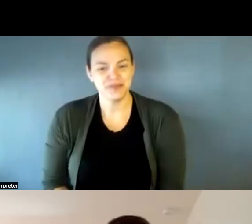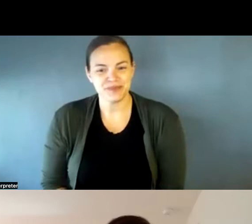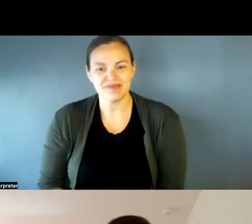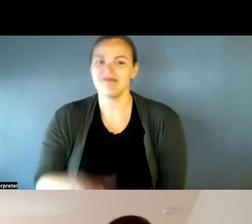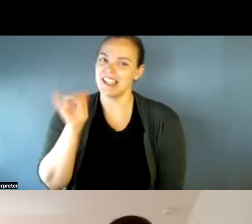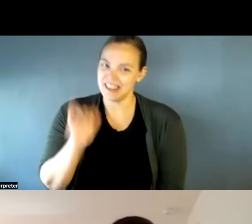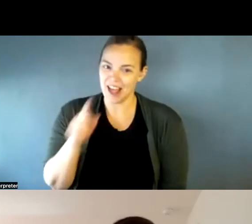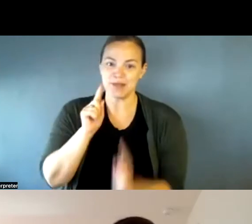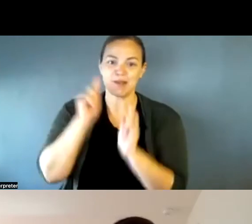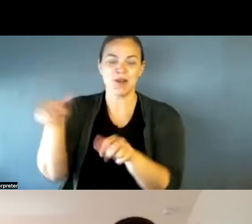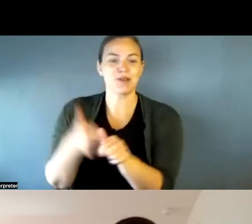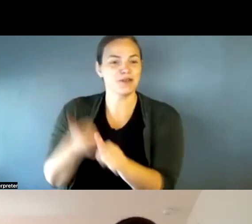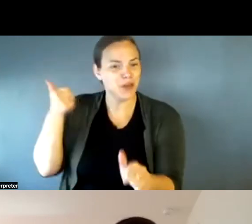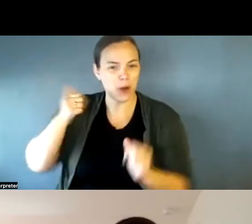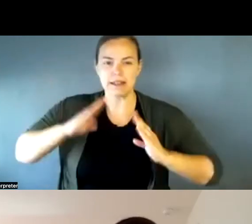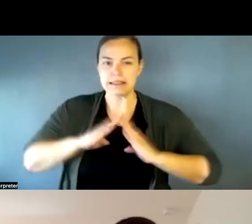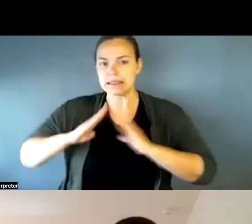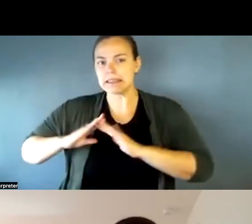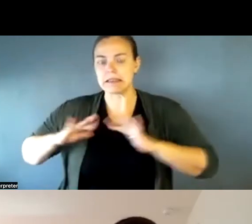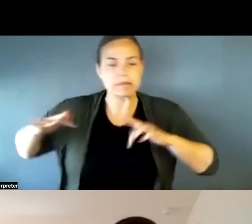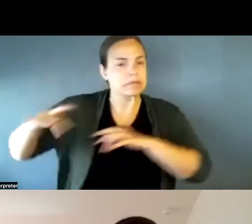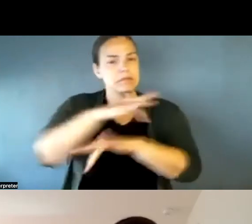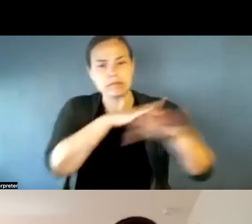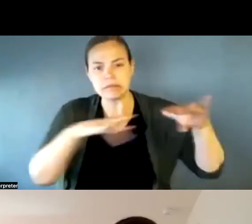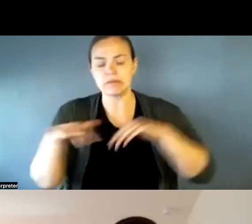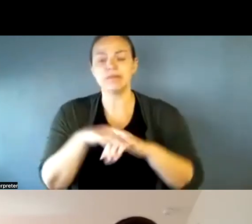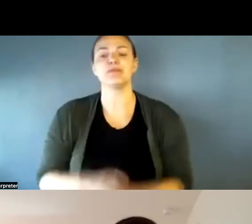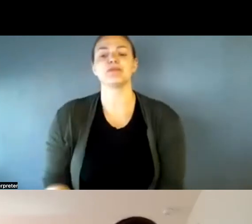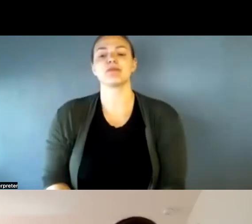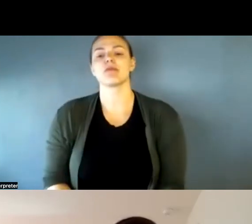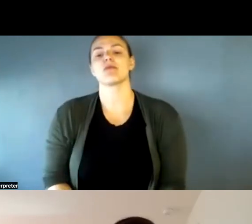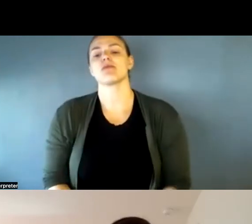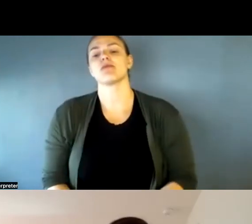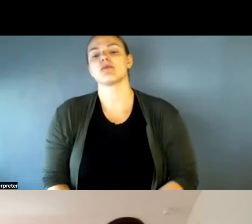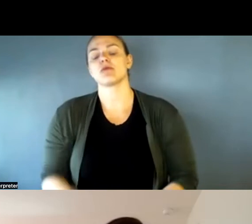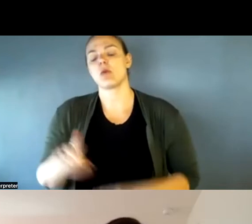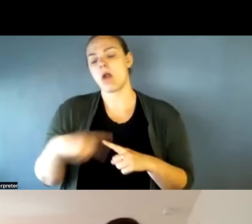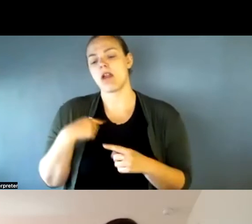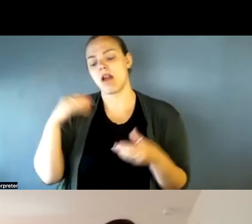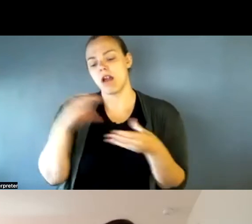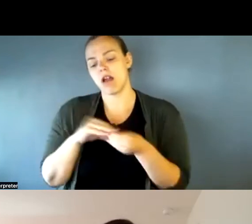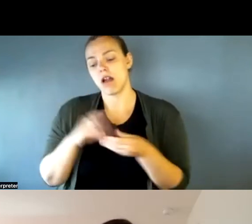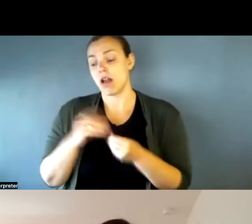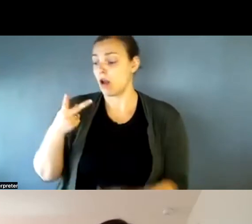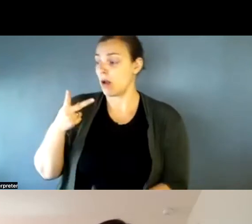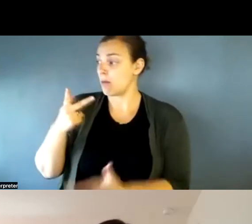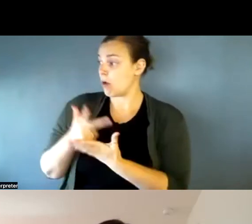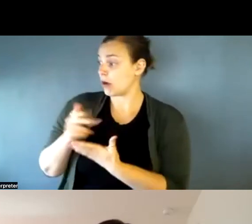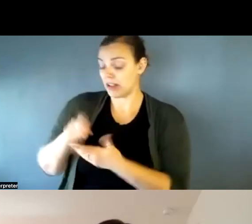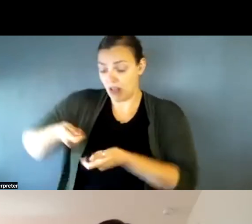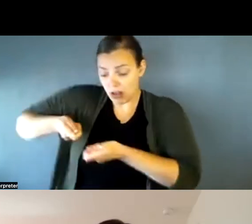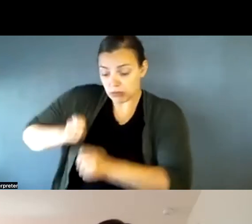city. And so when we talk about, when I talk about digging a hole in a parking lot and planting a